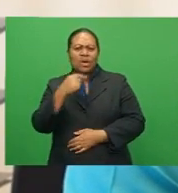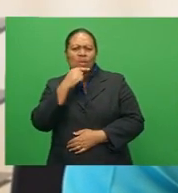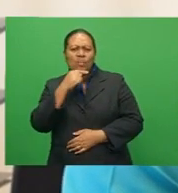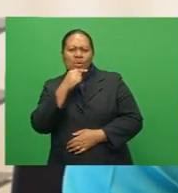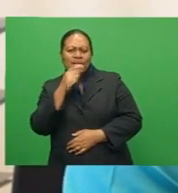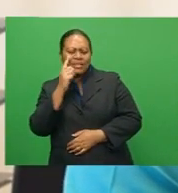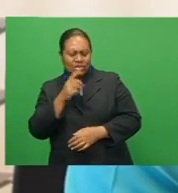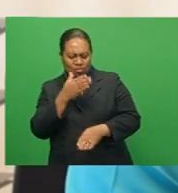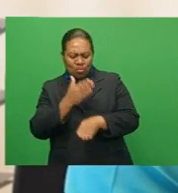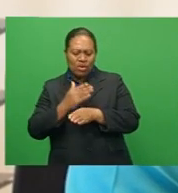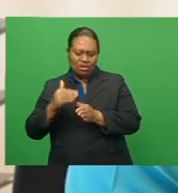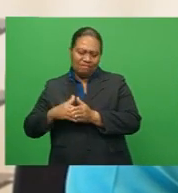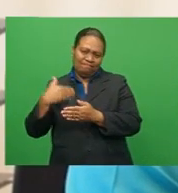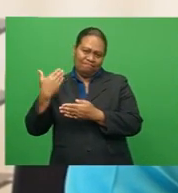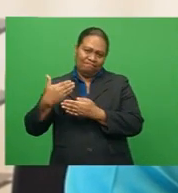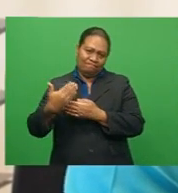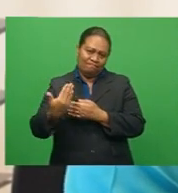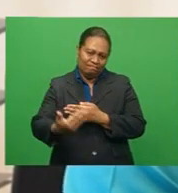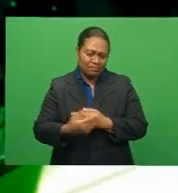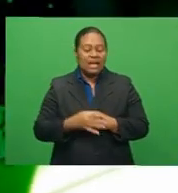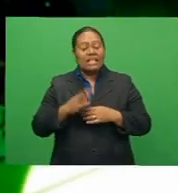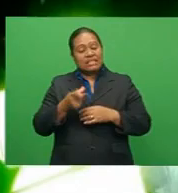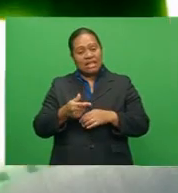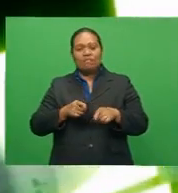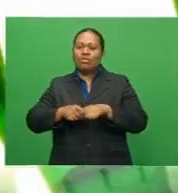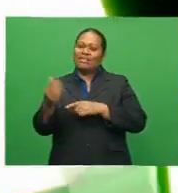see most of our works are at night now.